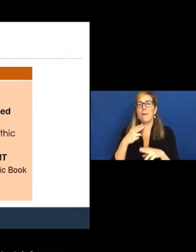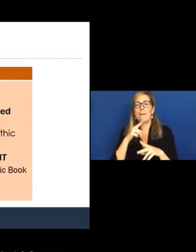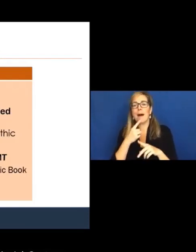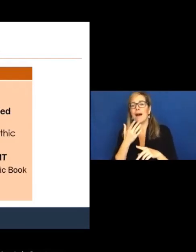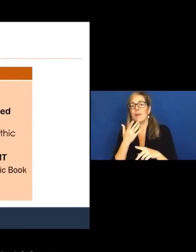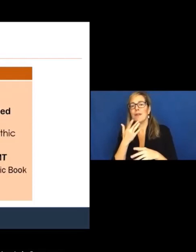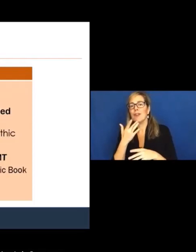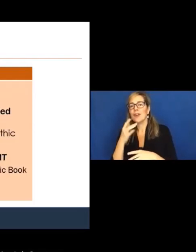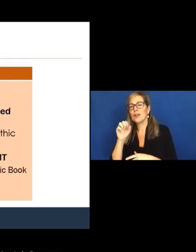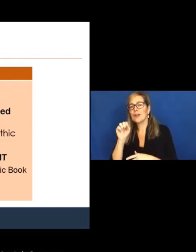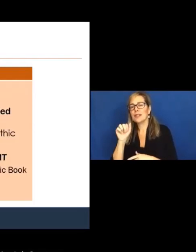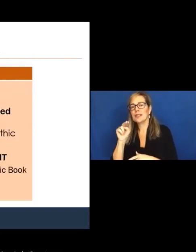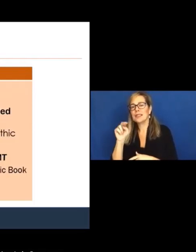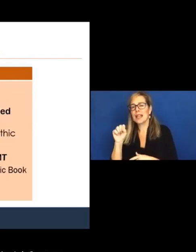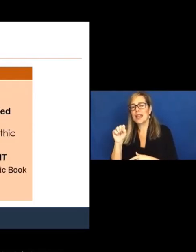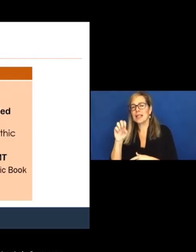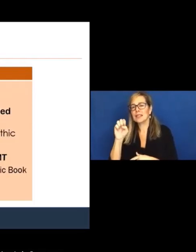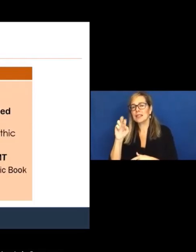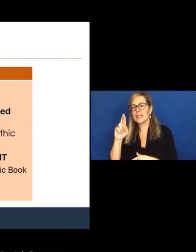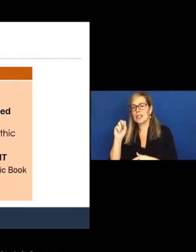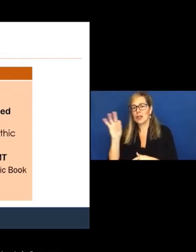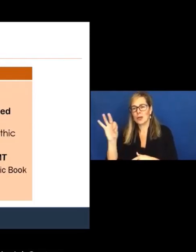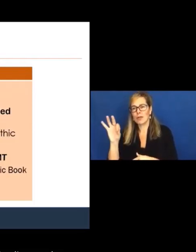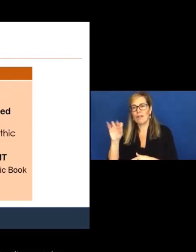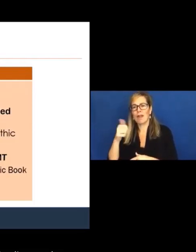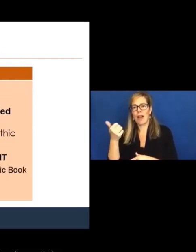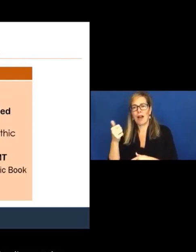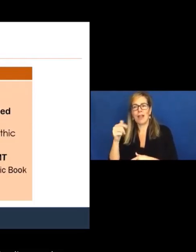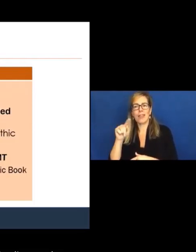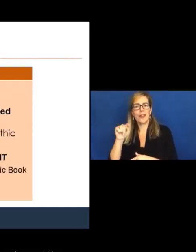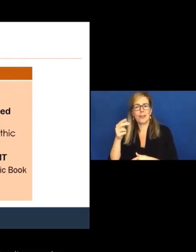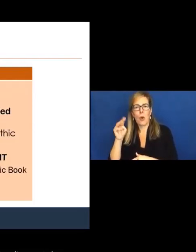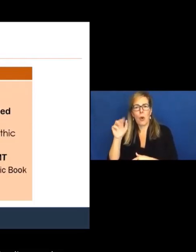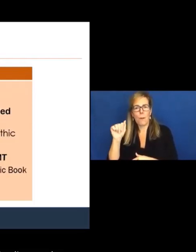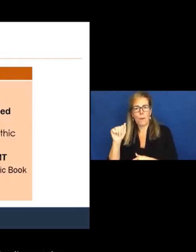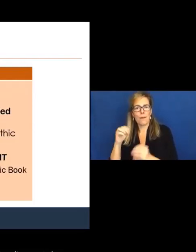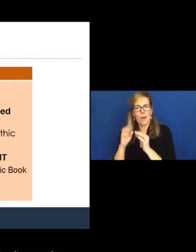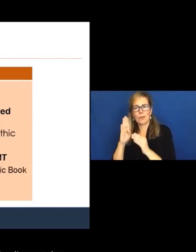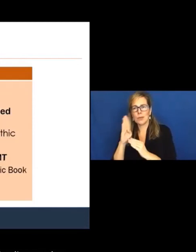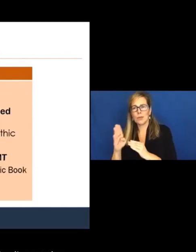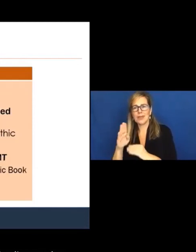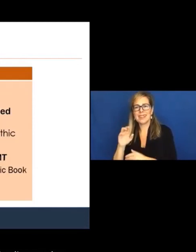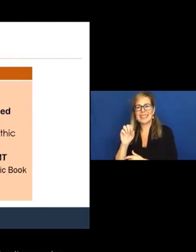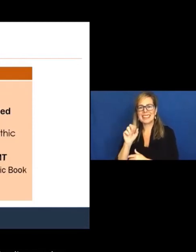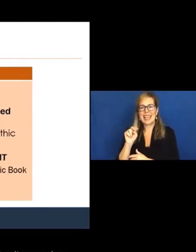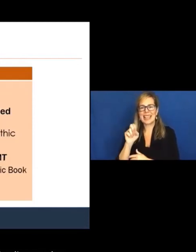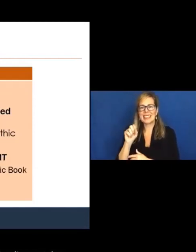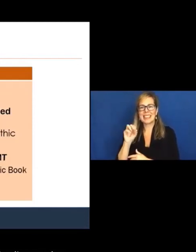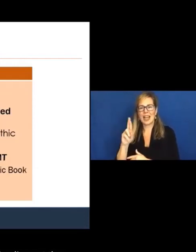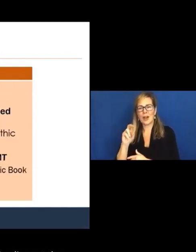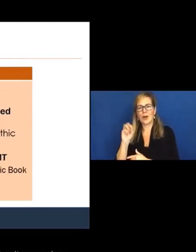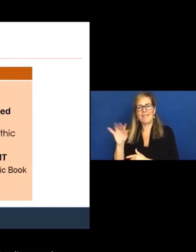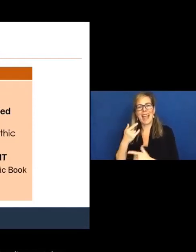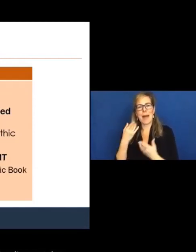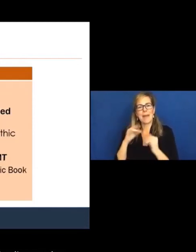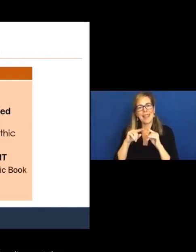and Tahoma, are to name a few. The sans serif fonts have no projecting lines at the ends, and